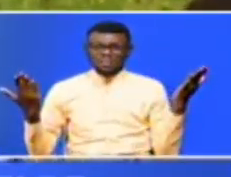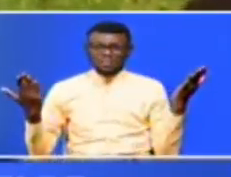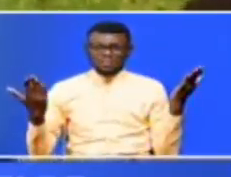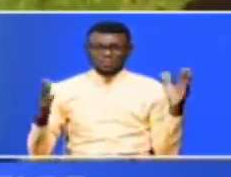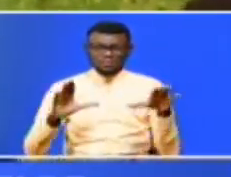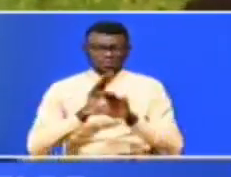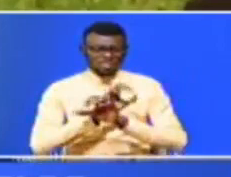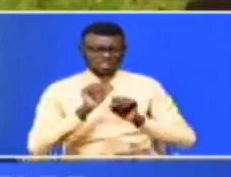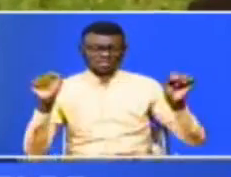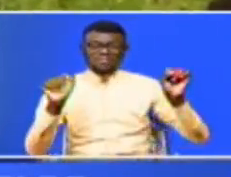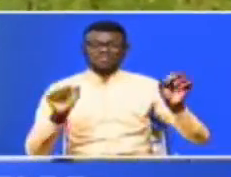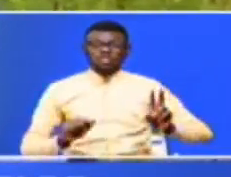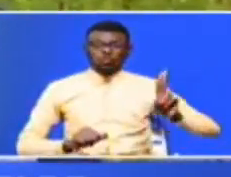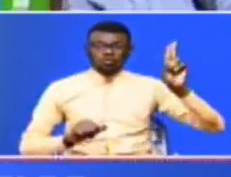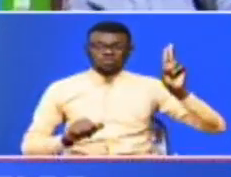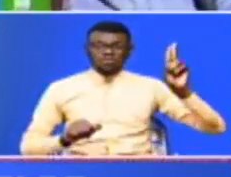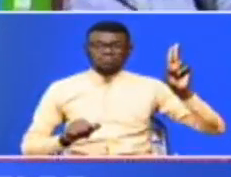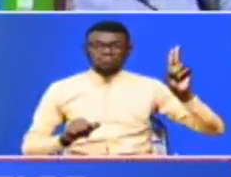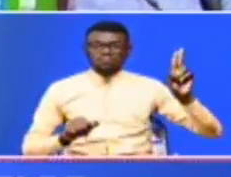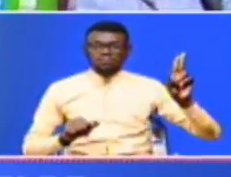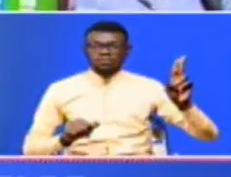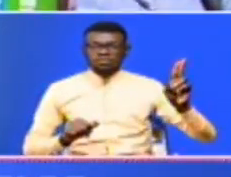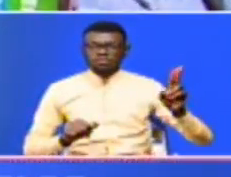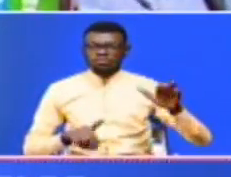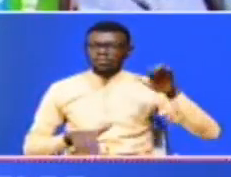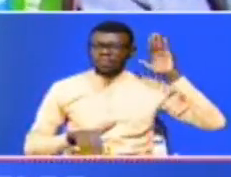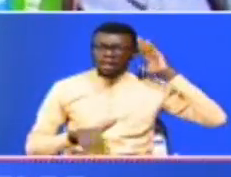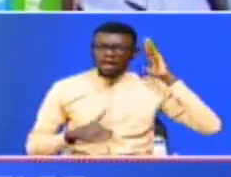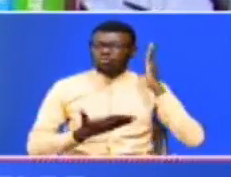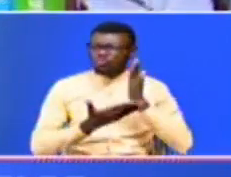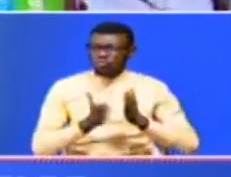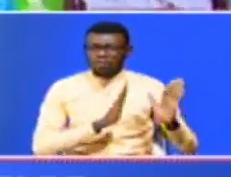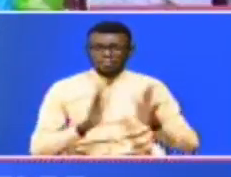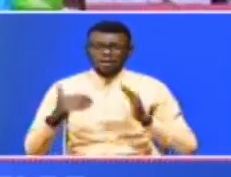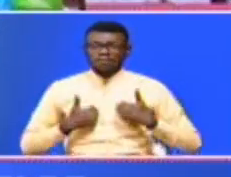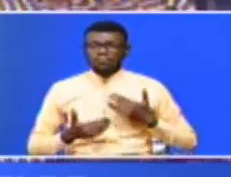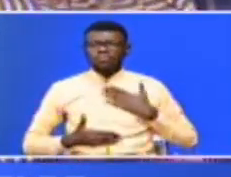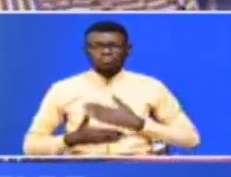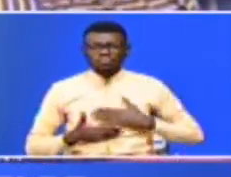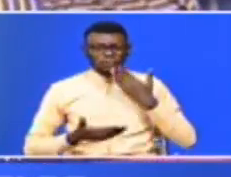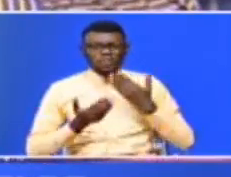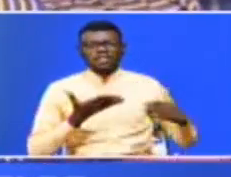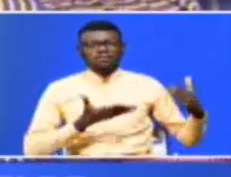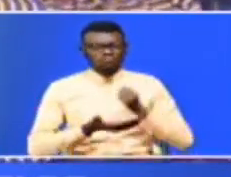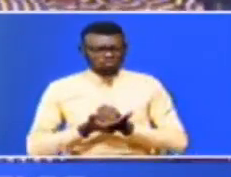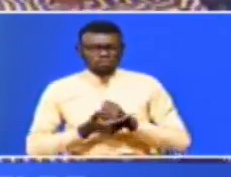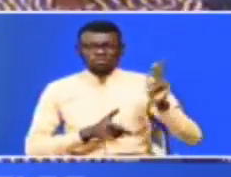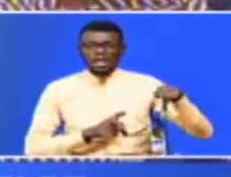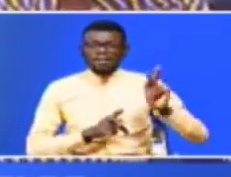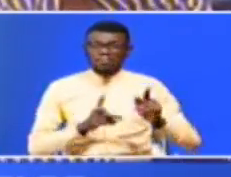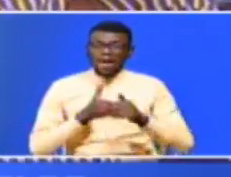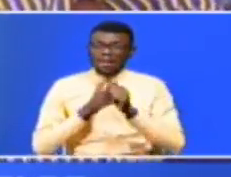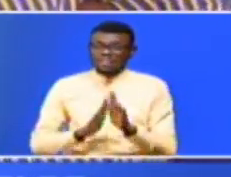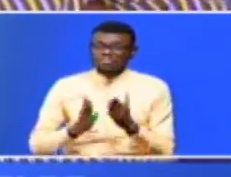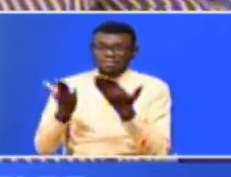Rais wetu Uhuru Muigai Kenyatta, tunasikia kuna mpango huko nayo. Wao tuangalie huko jana wetu. Leaders present,